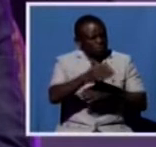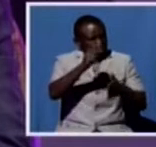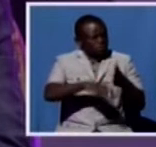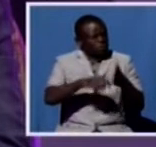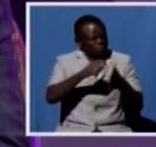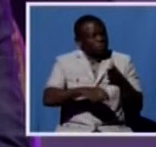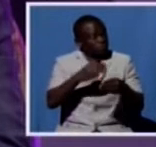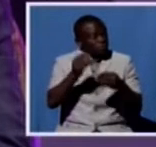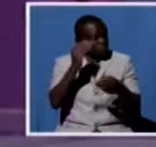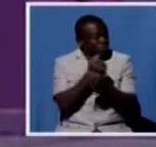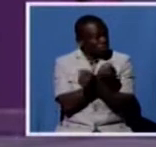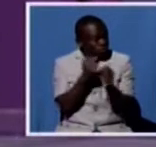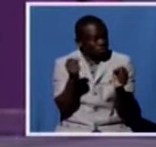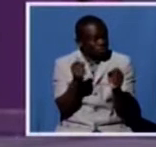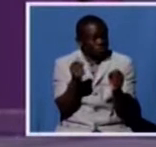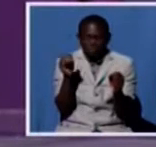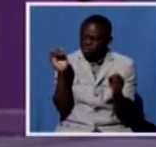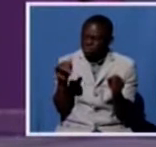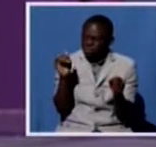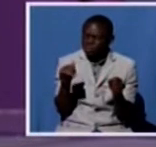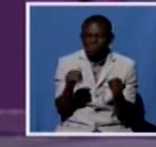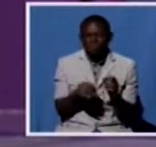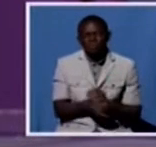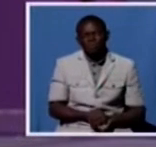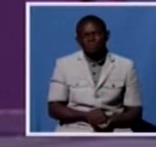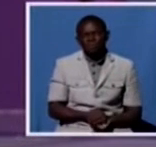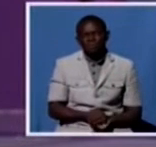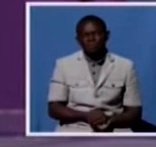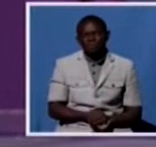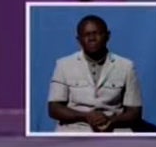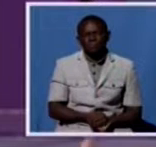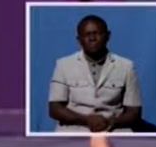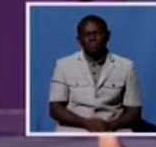would not be seeing the poor state of the Kafiwe Mazabuka road and many others.